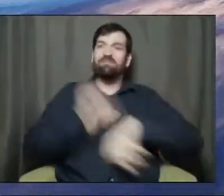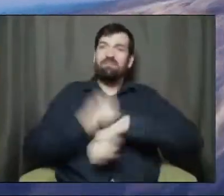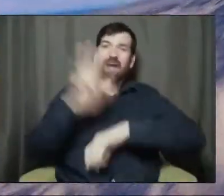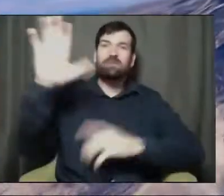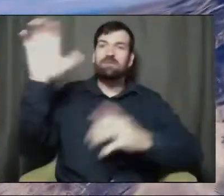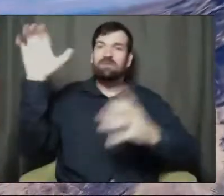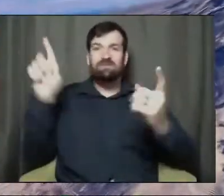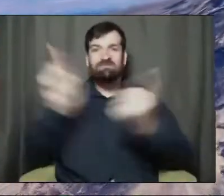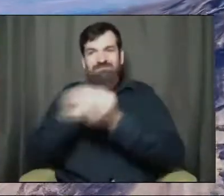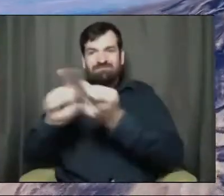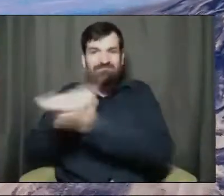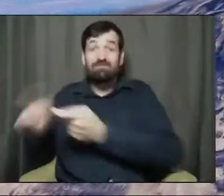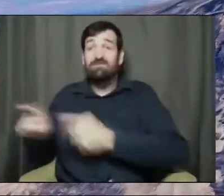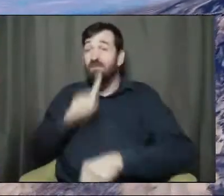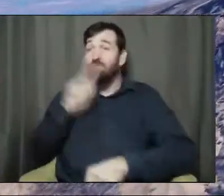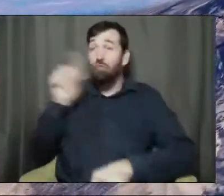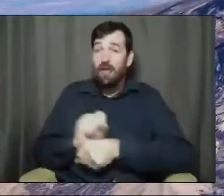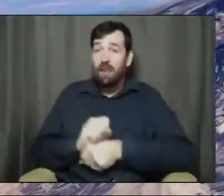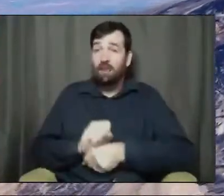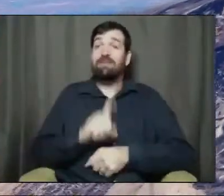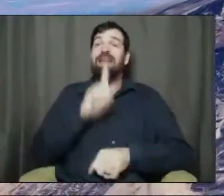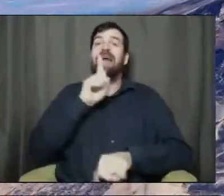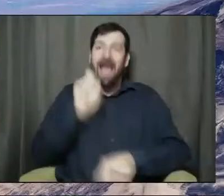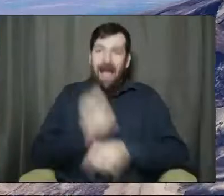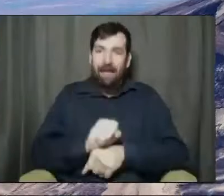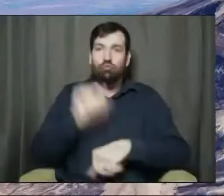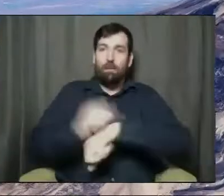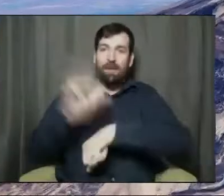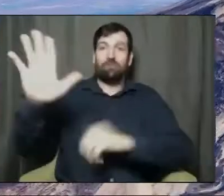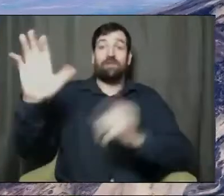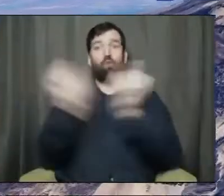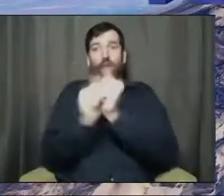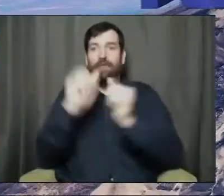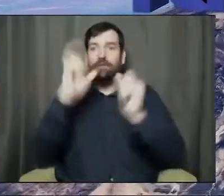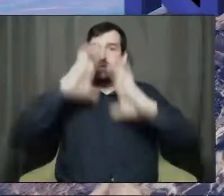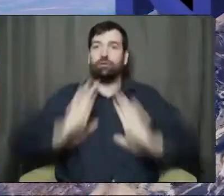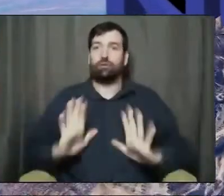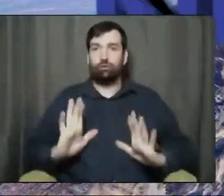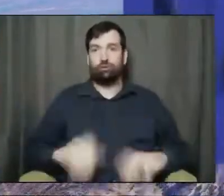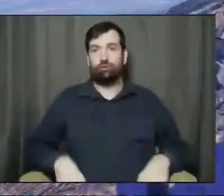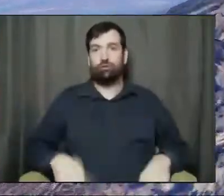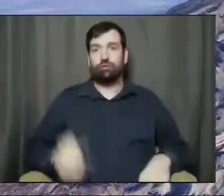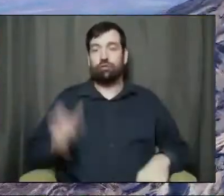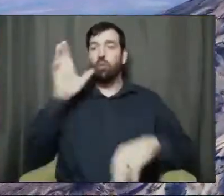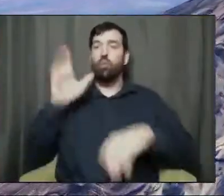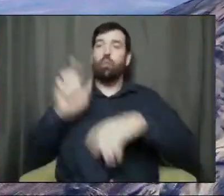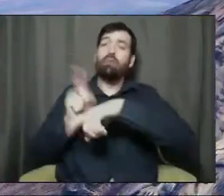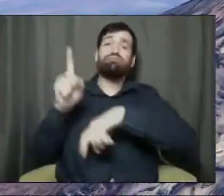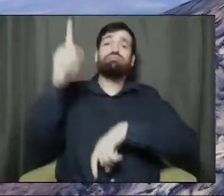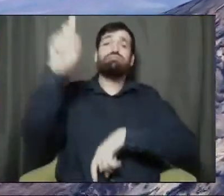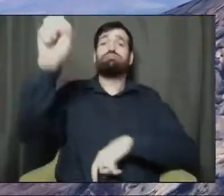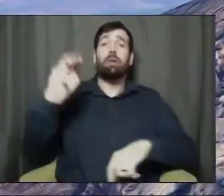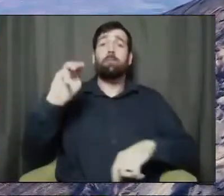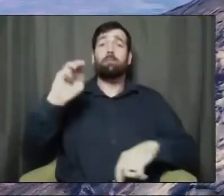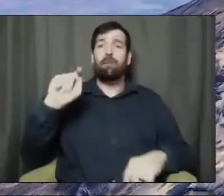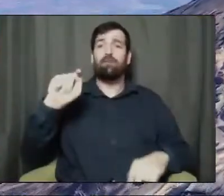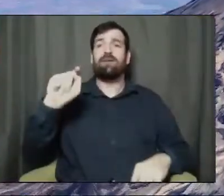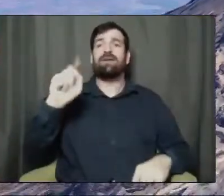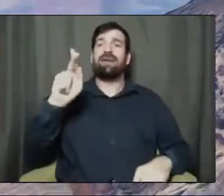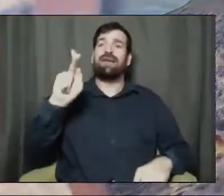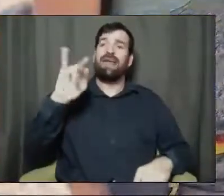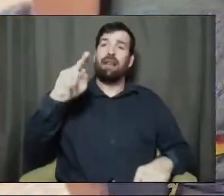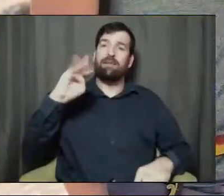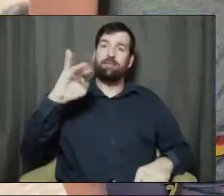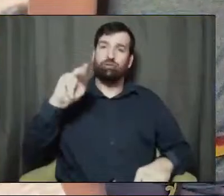real. An actual mountain with strangers. Stephanie will summit Mount Kilimanjaro March 10th, World Kidney